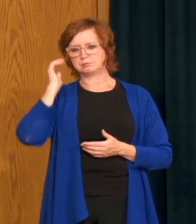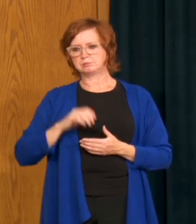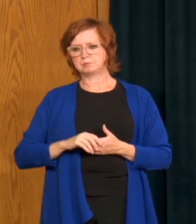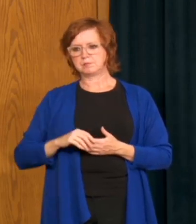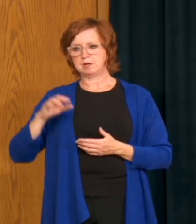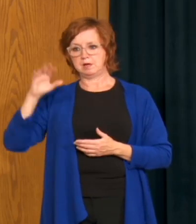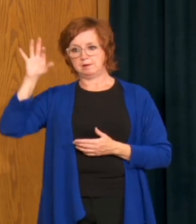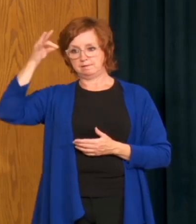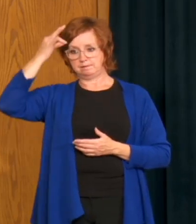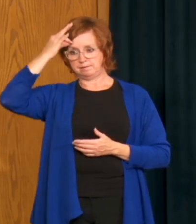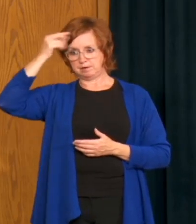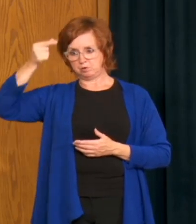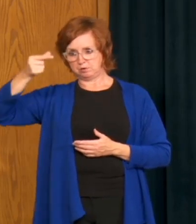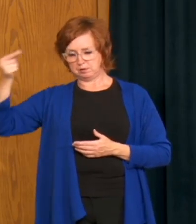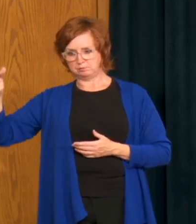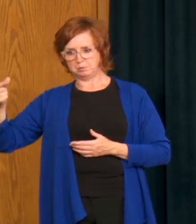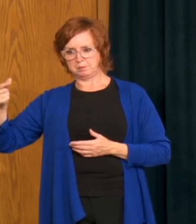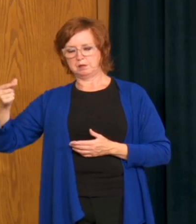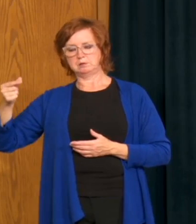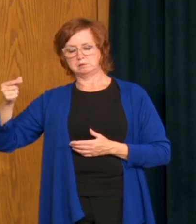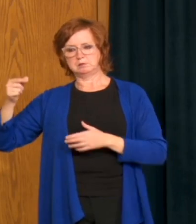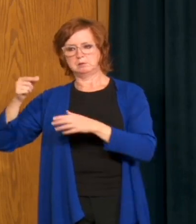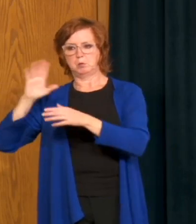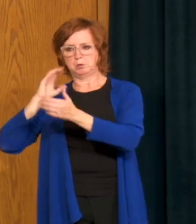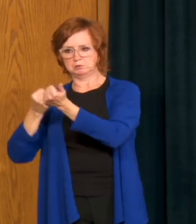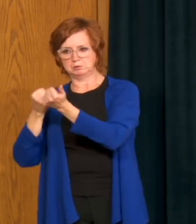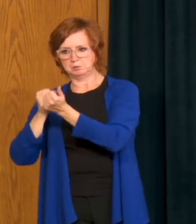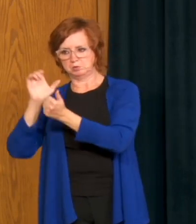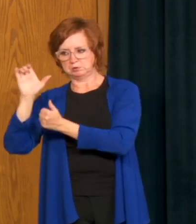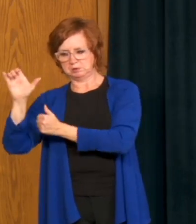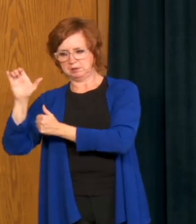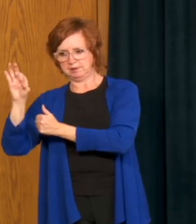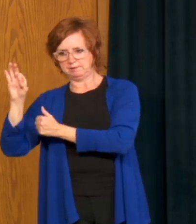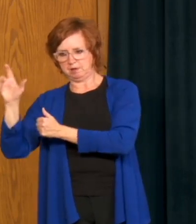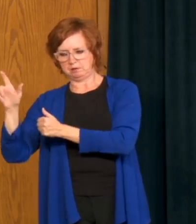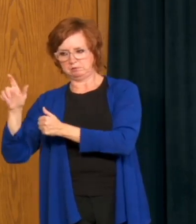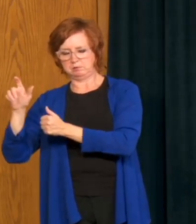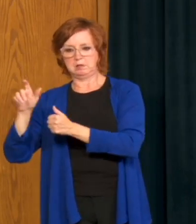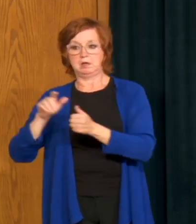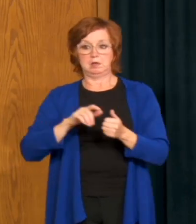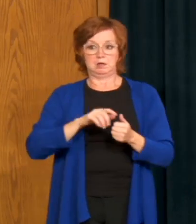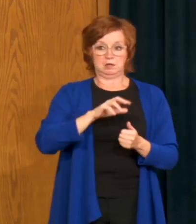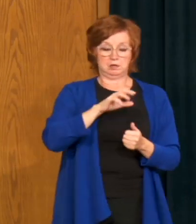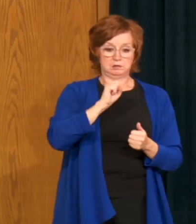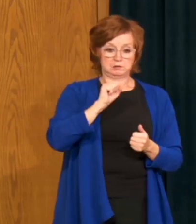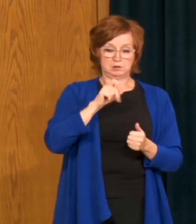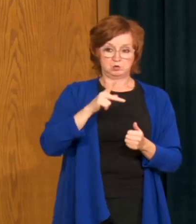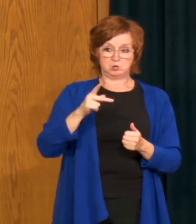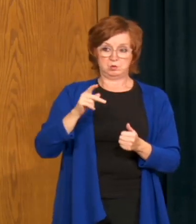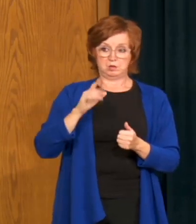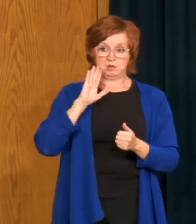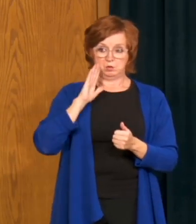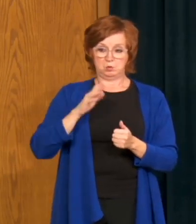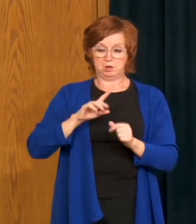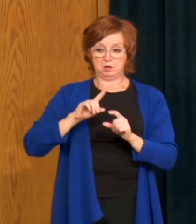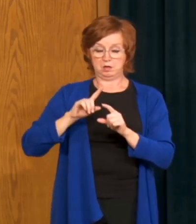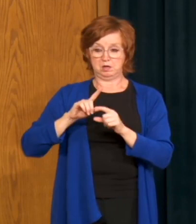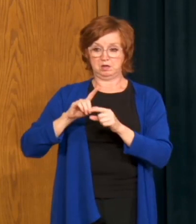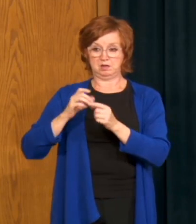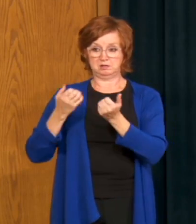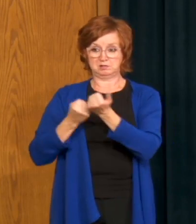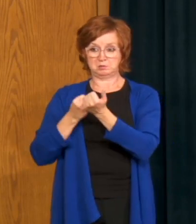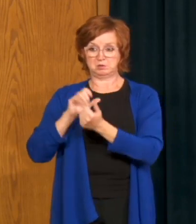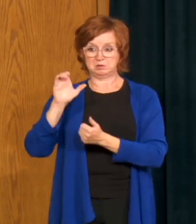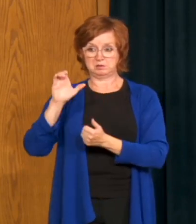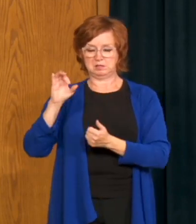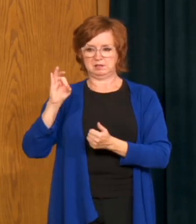at all willing to give either the riders or the CFL any kind of provincial money? So the ask is before the federal government. The federal government